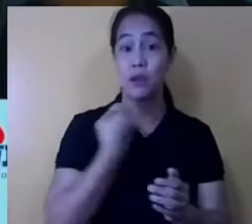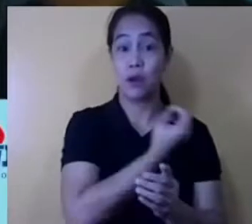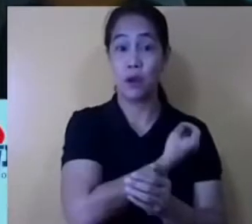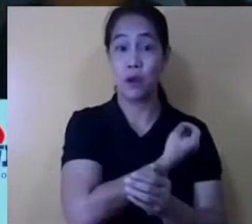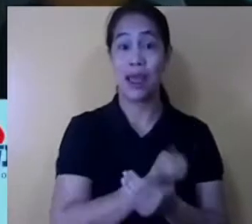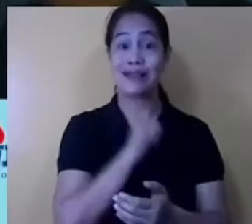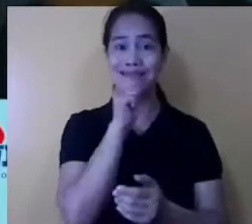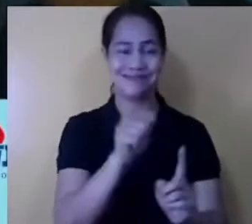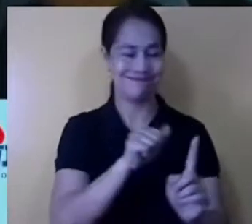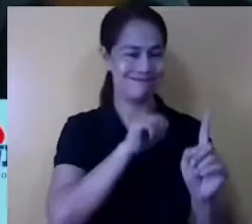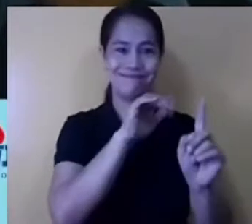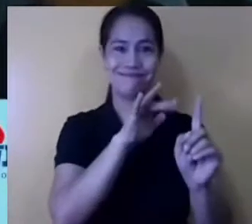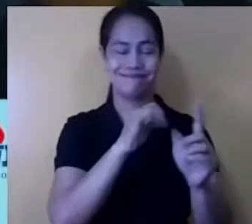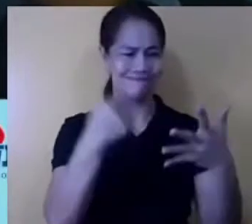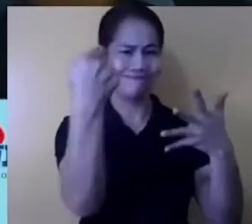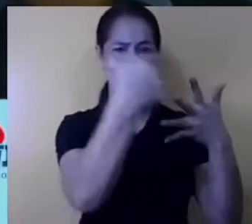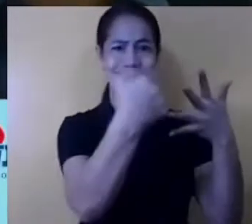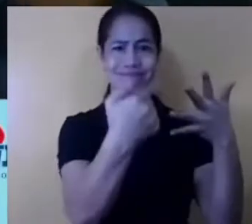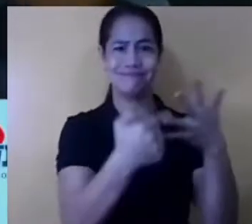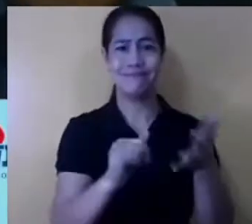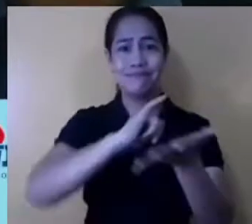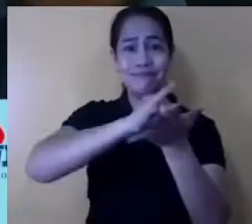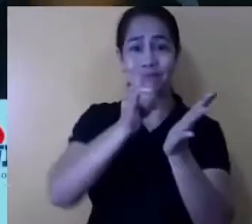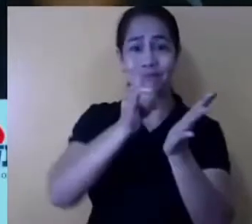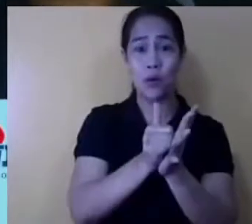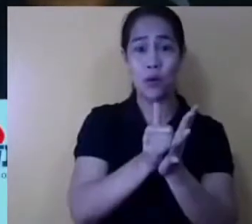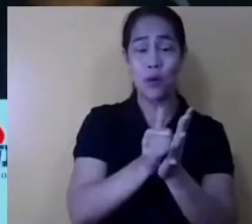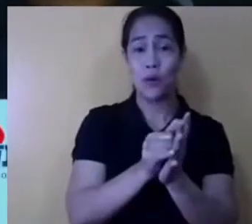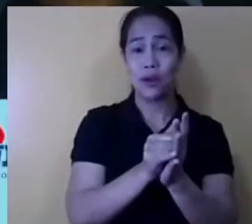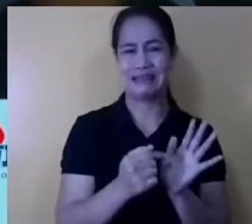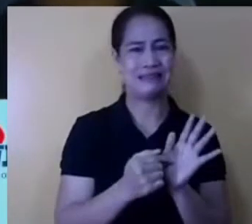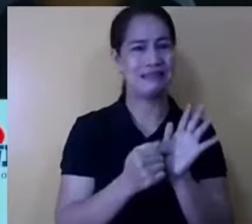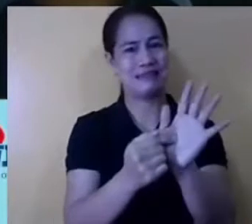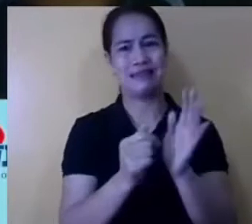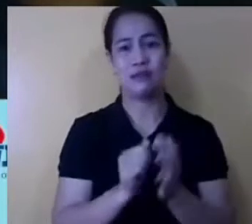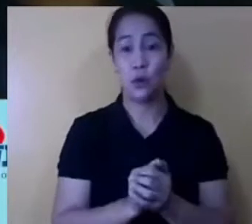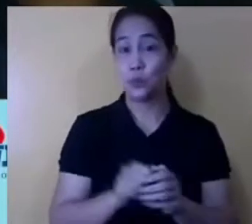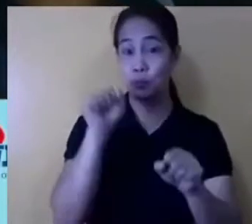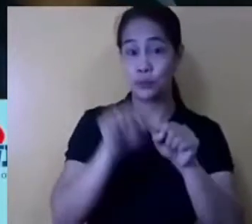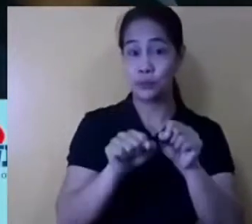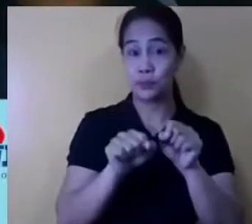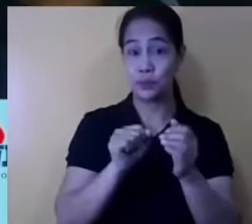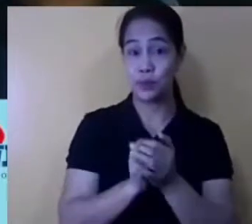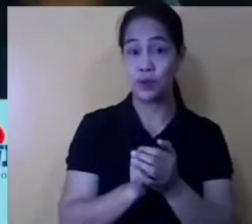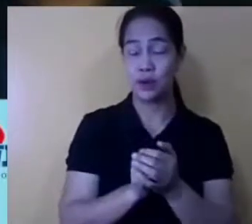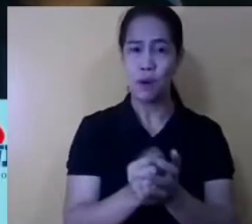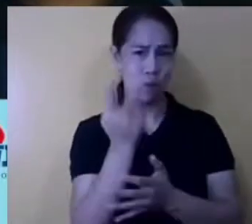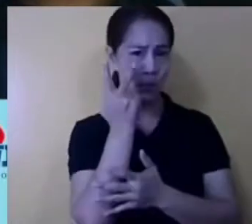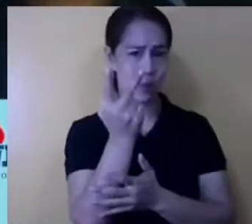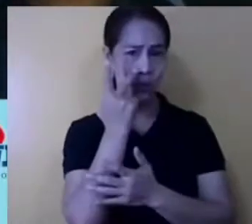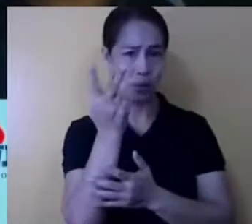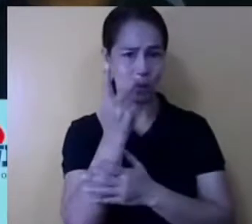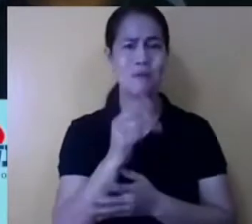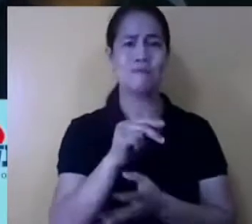observable indicators, those without any highlights. You are seeing now the summary indicators